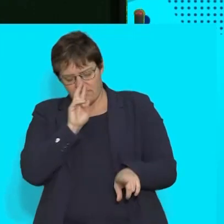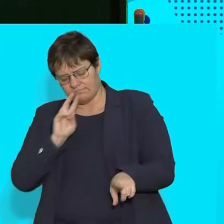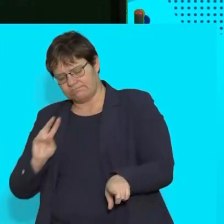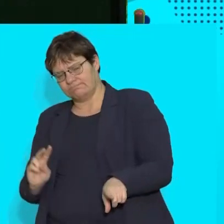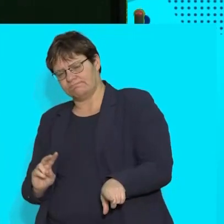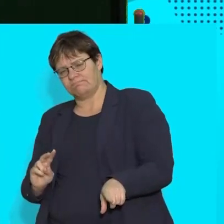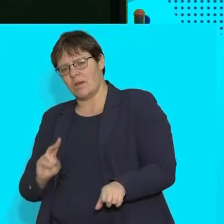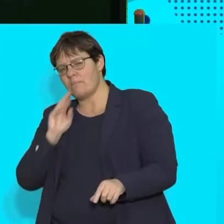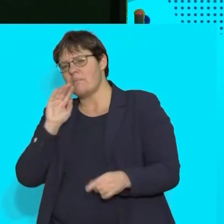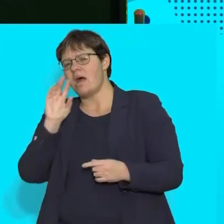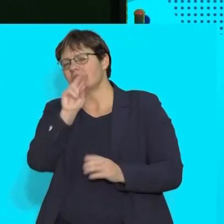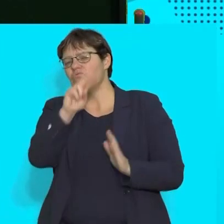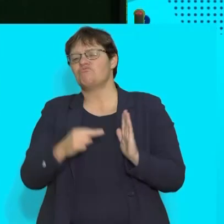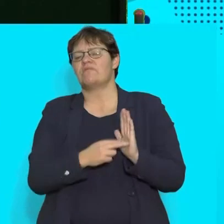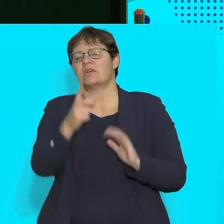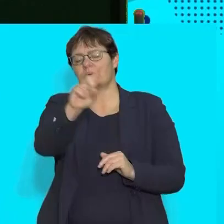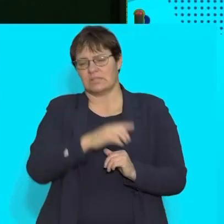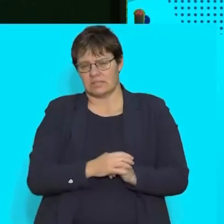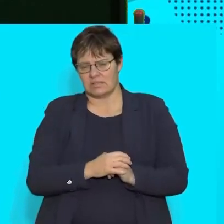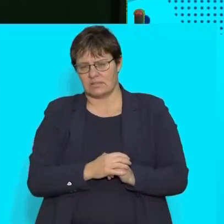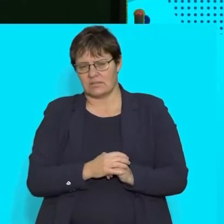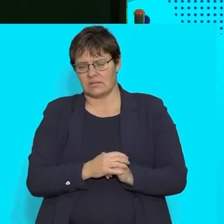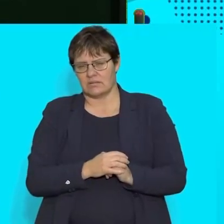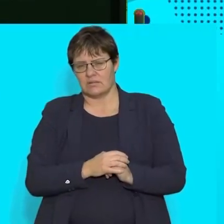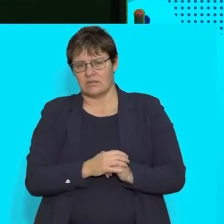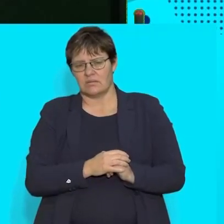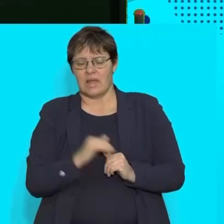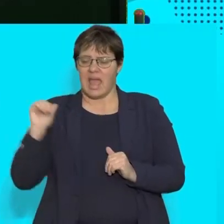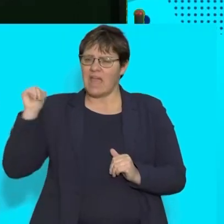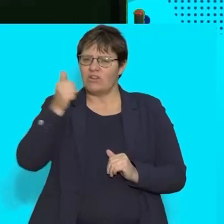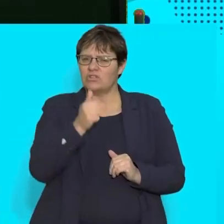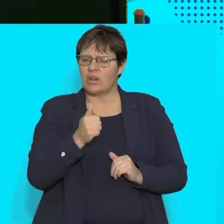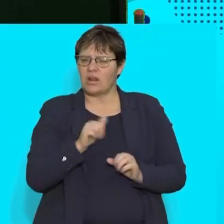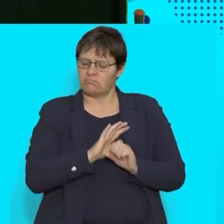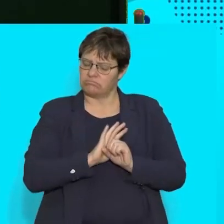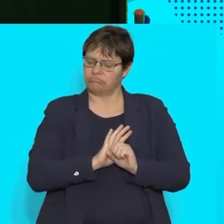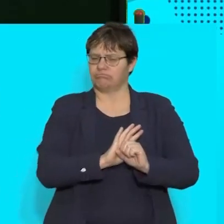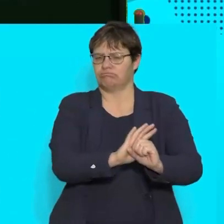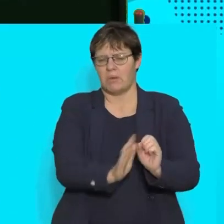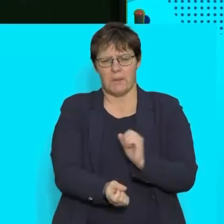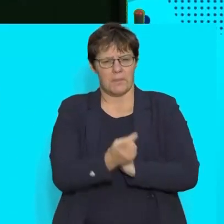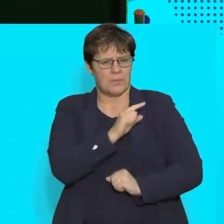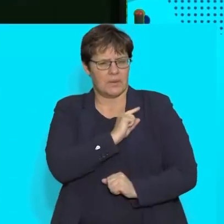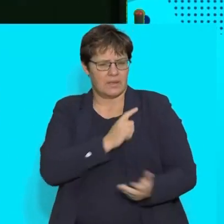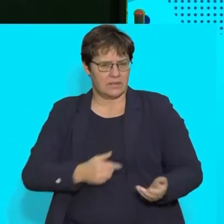back and ask you to reflect on what is it that drives evolution.